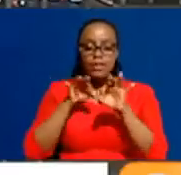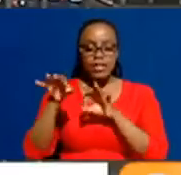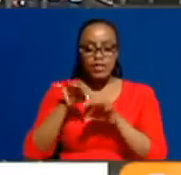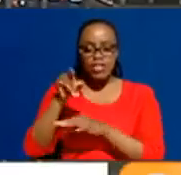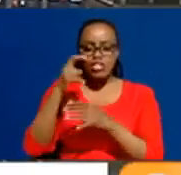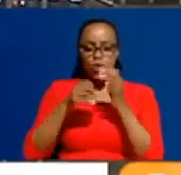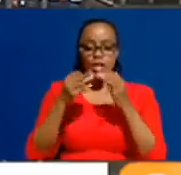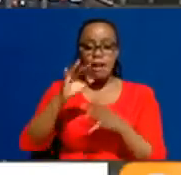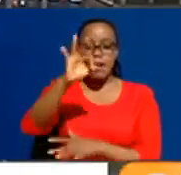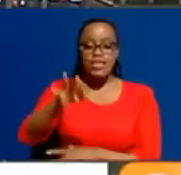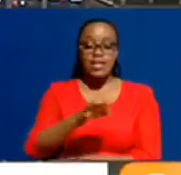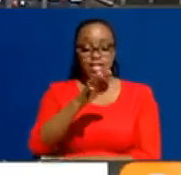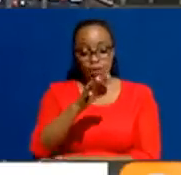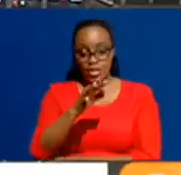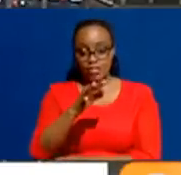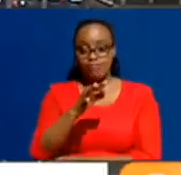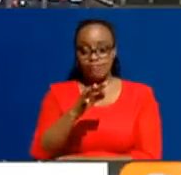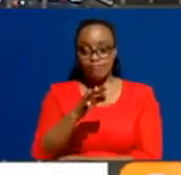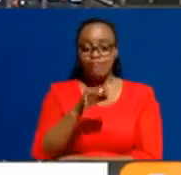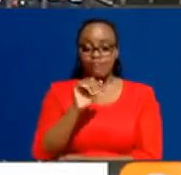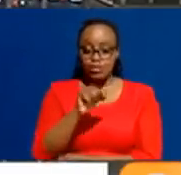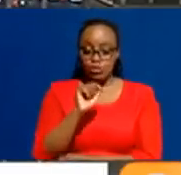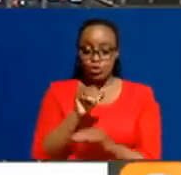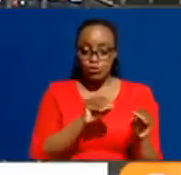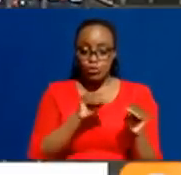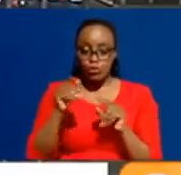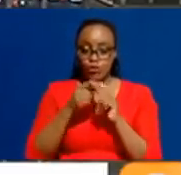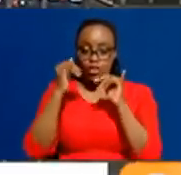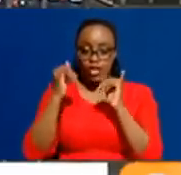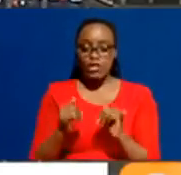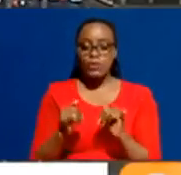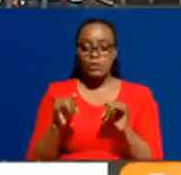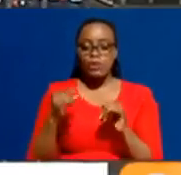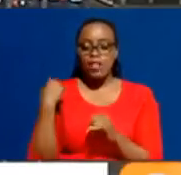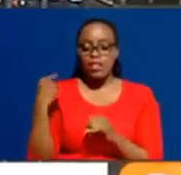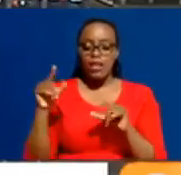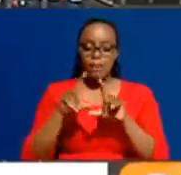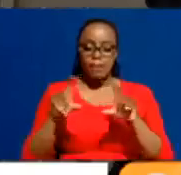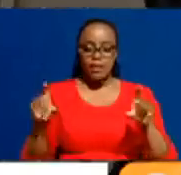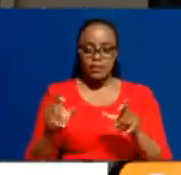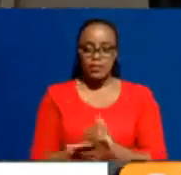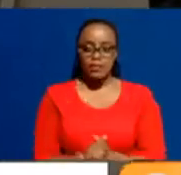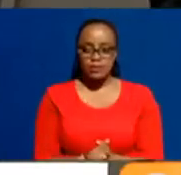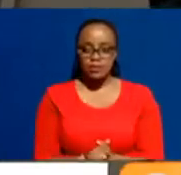it will cost you 3,000 Kenya shillings to migrate to the new plates.